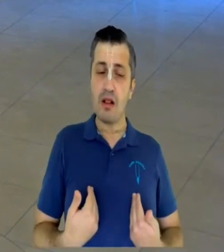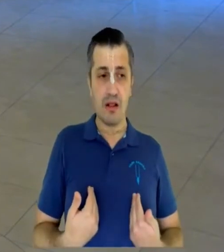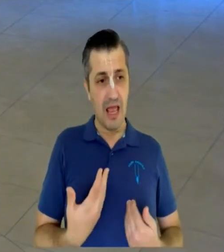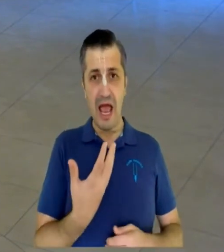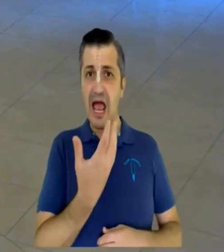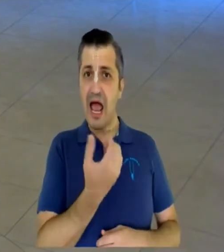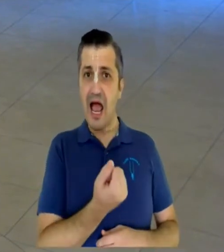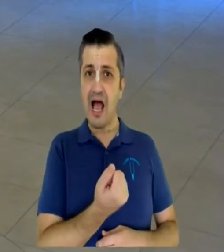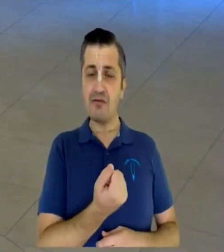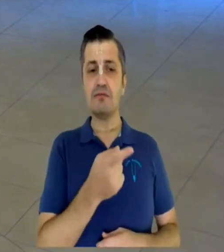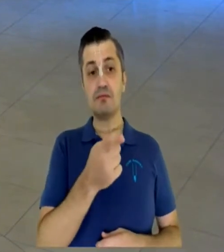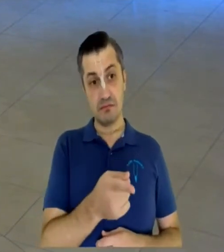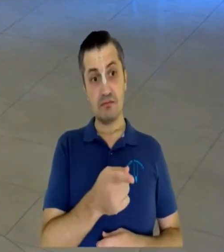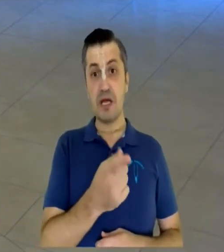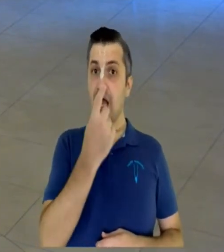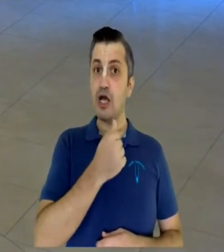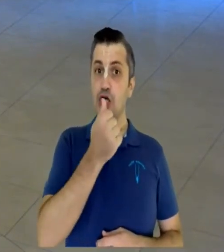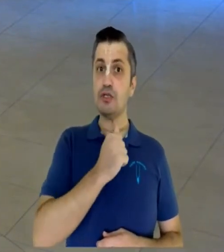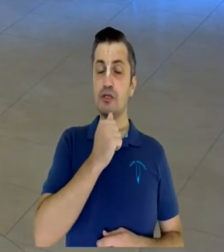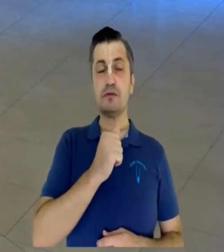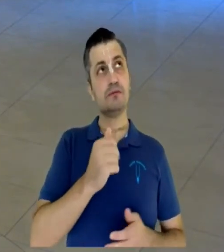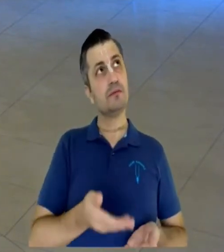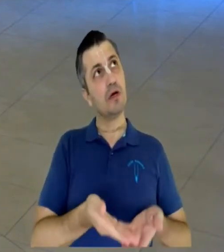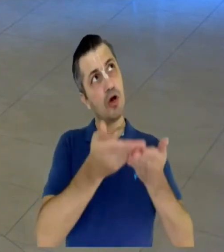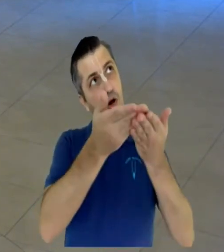something that can be used in the Lord's service as well.